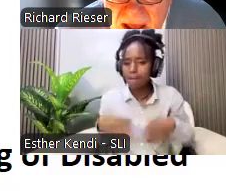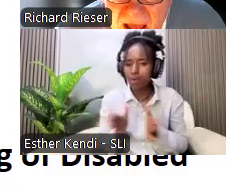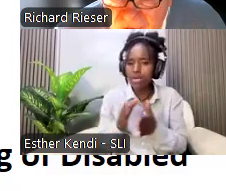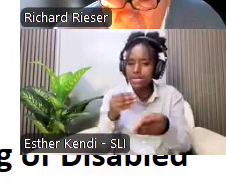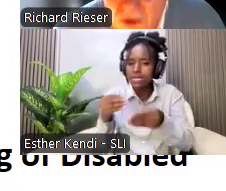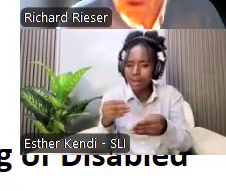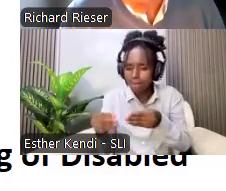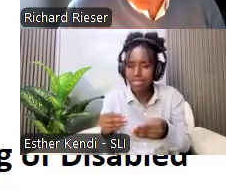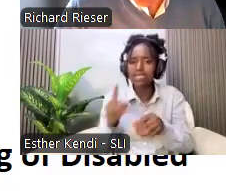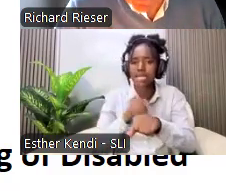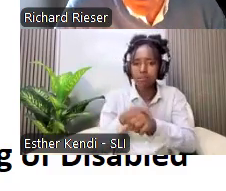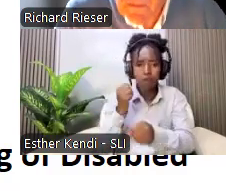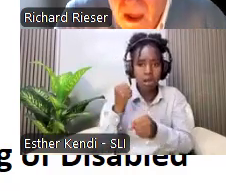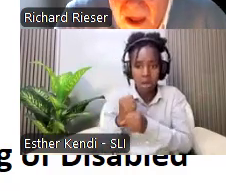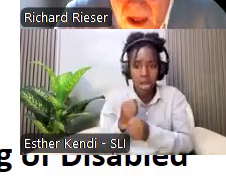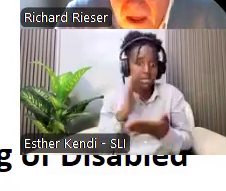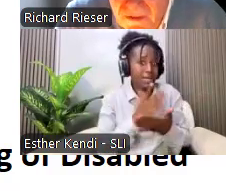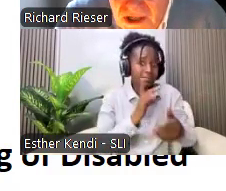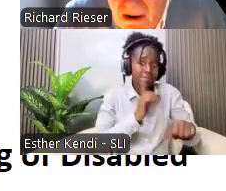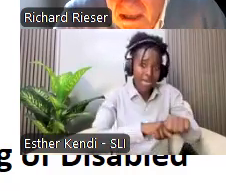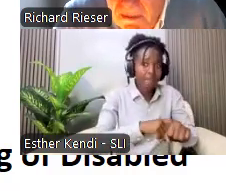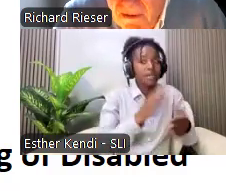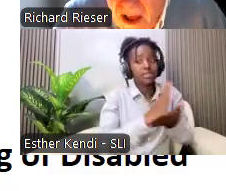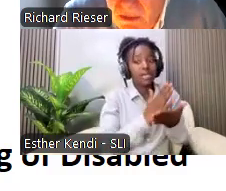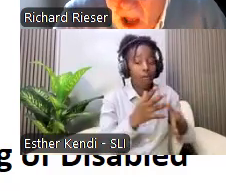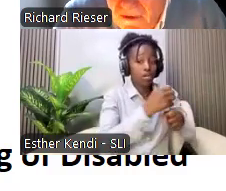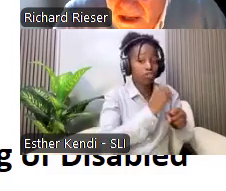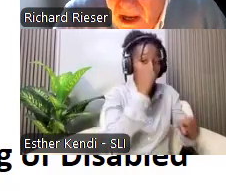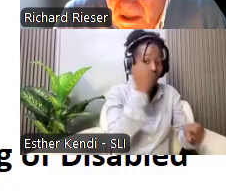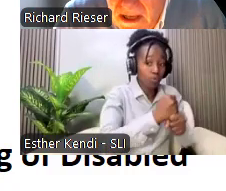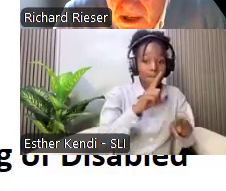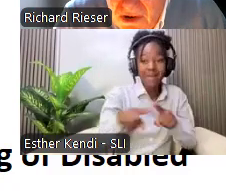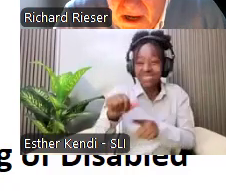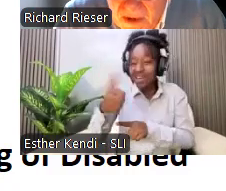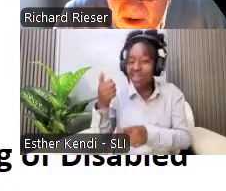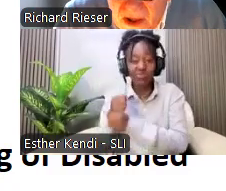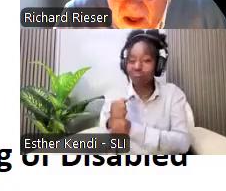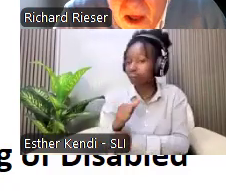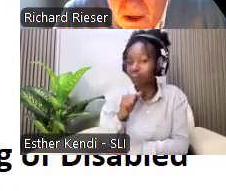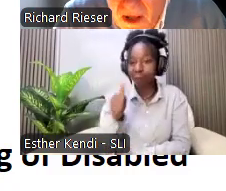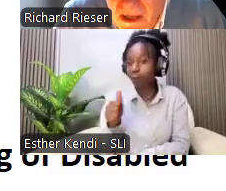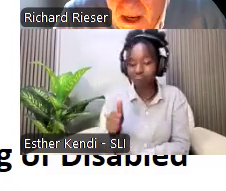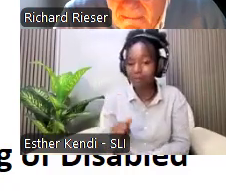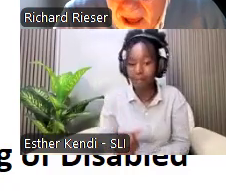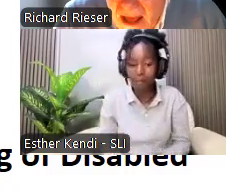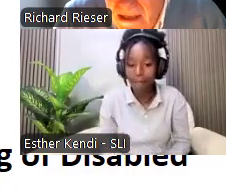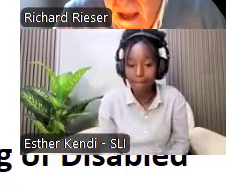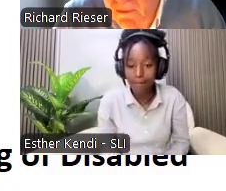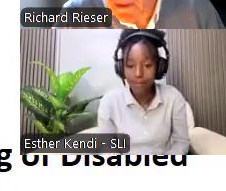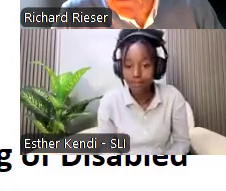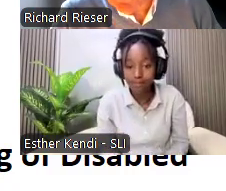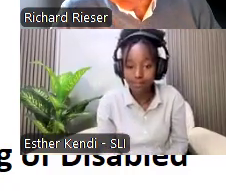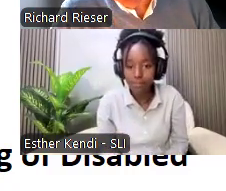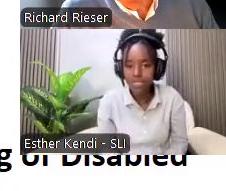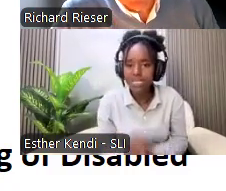organizations? A few do, most don't. If the charity provides welfare services and treatment, do they still empower